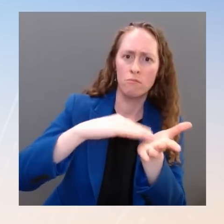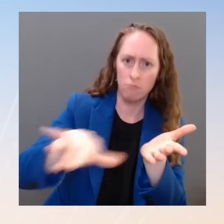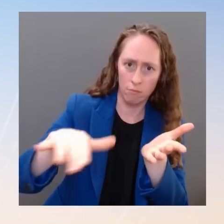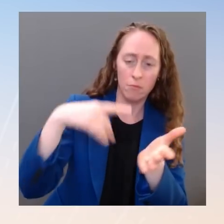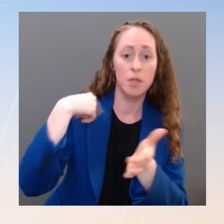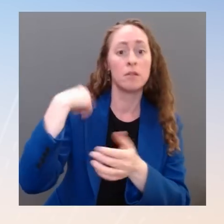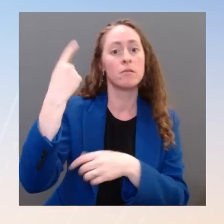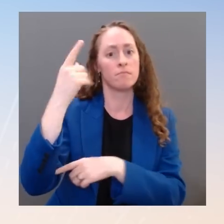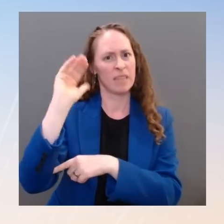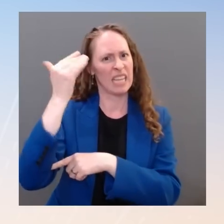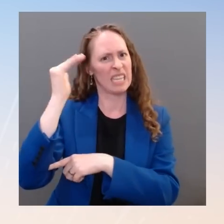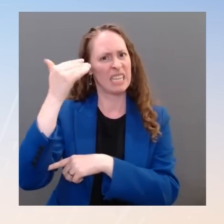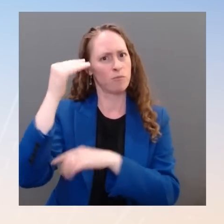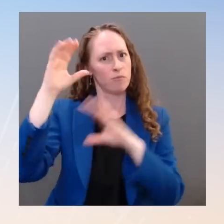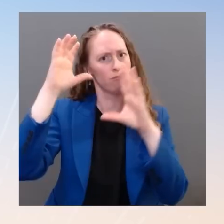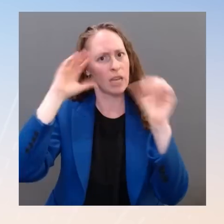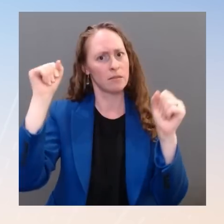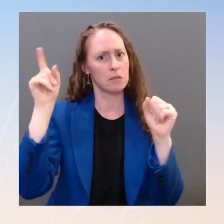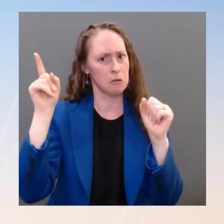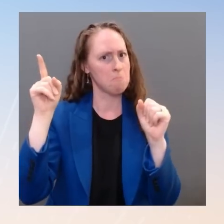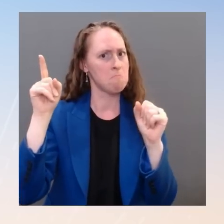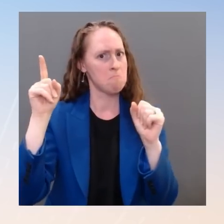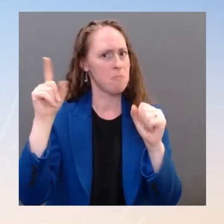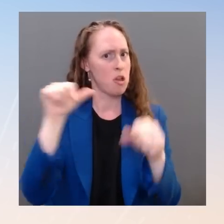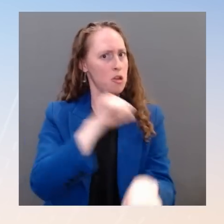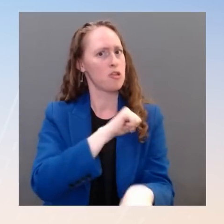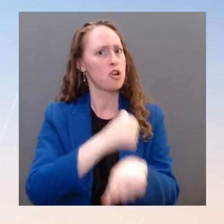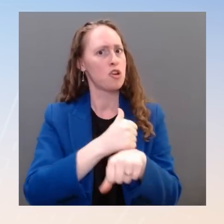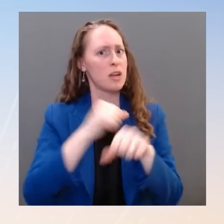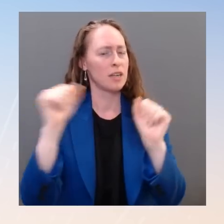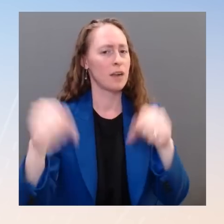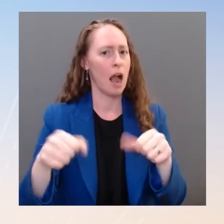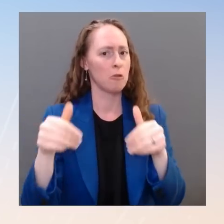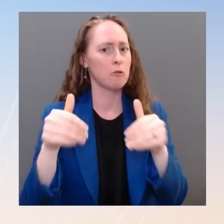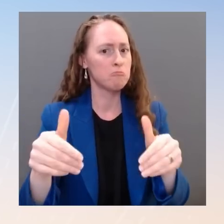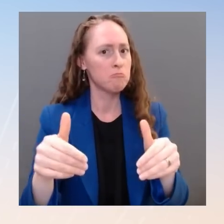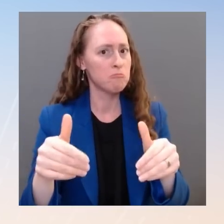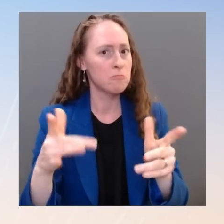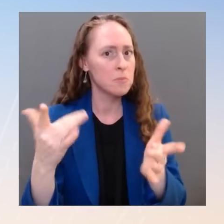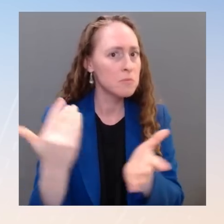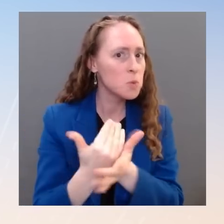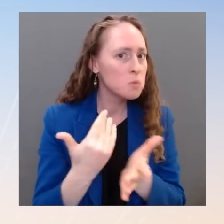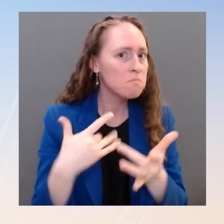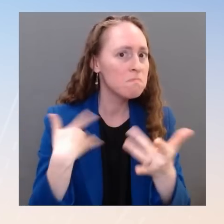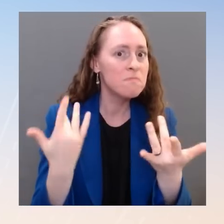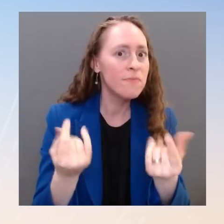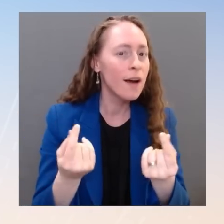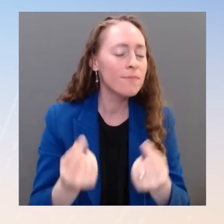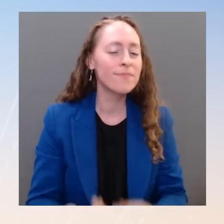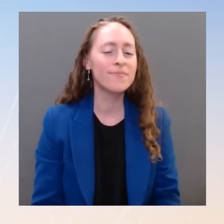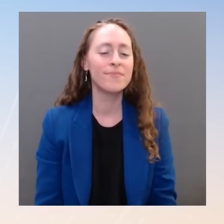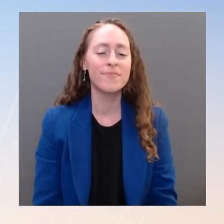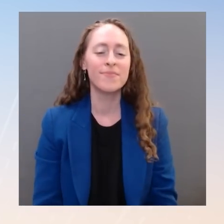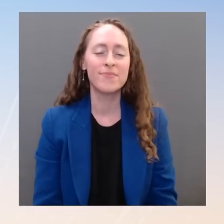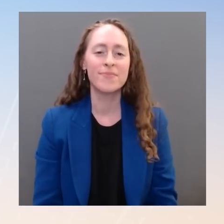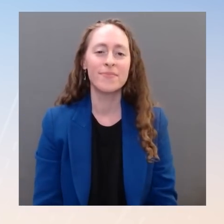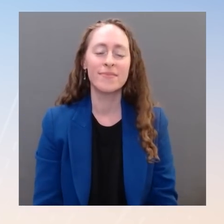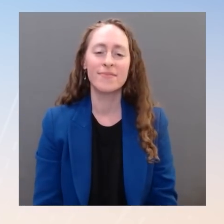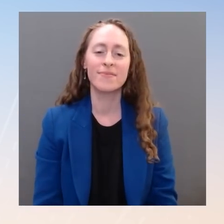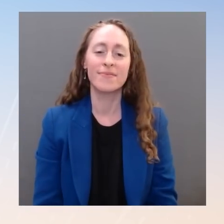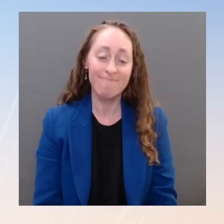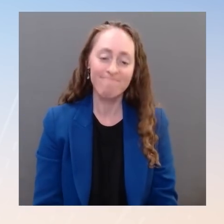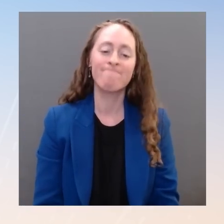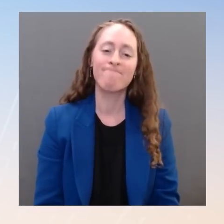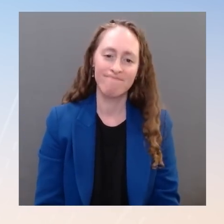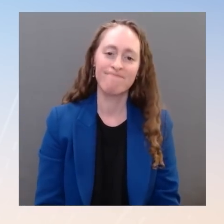correct approach to student loan? Well, there's been no conclusion of any process internally yet, but you heard the president talk this morning about his ongoing